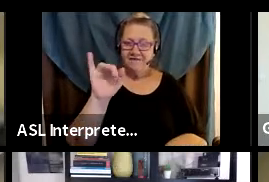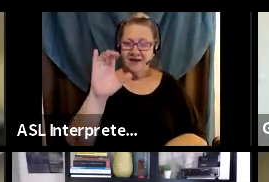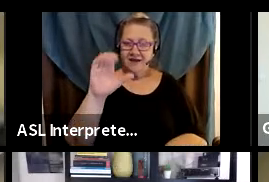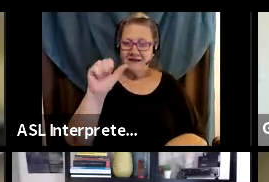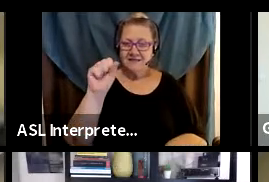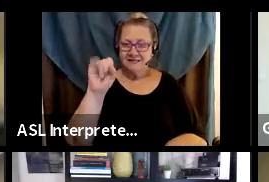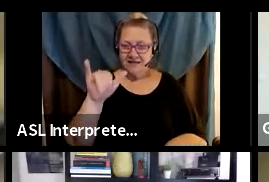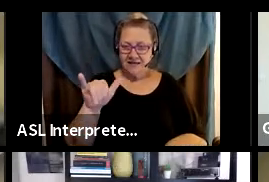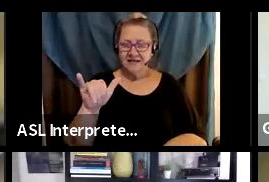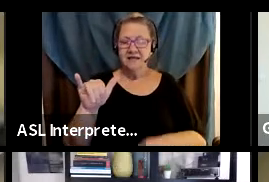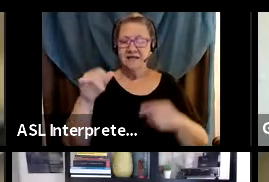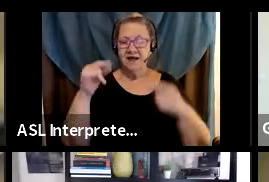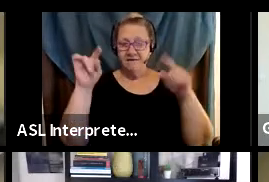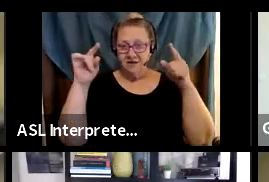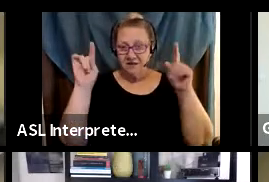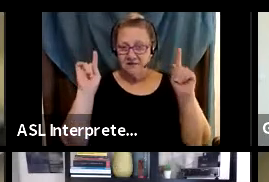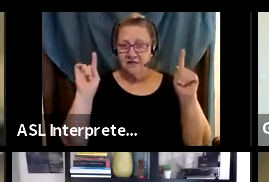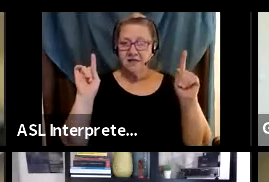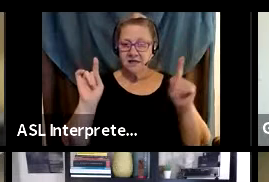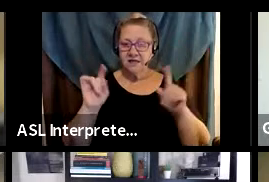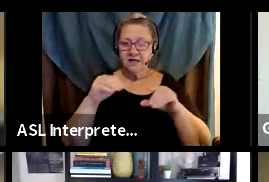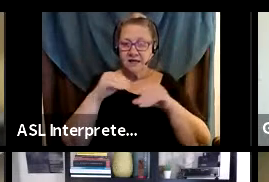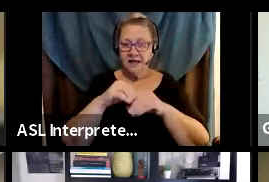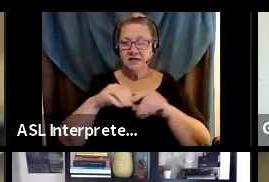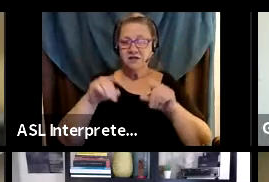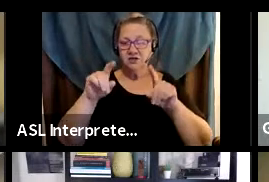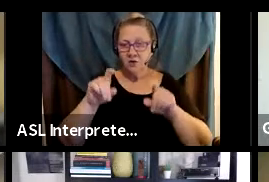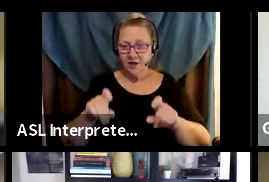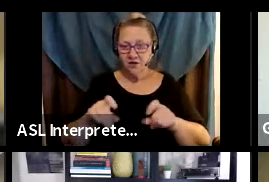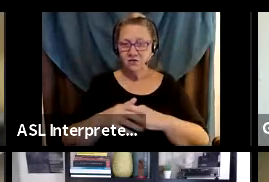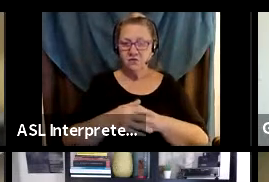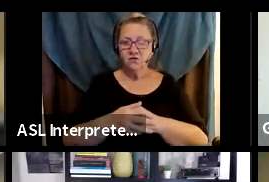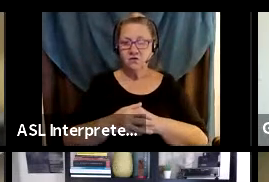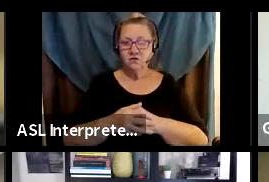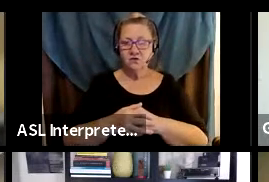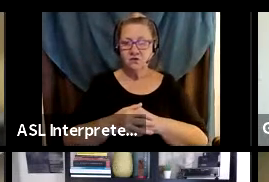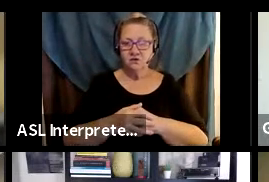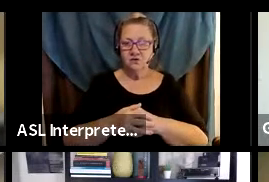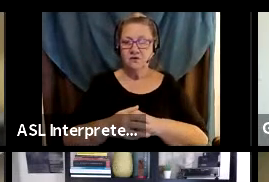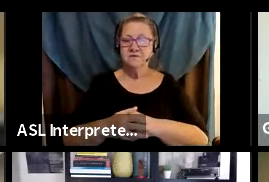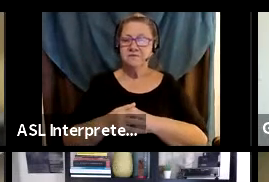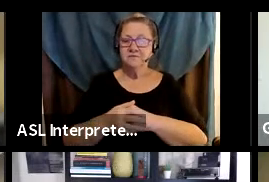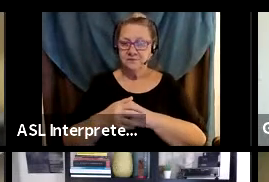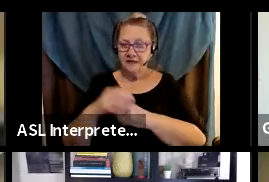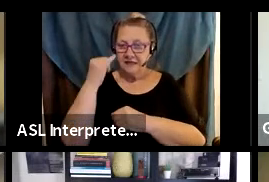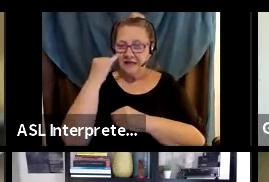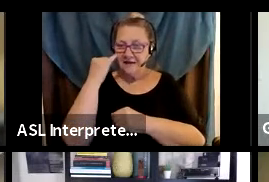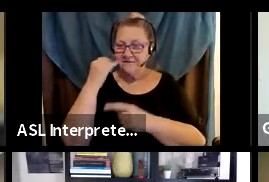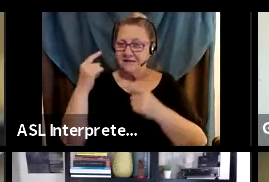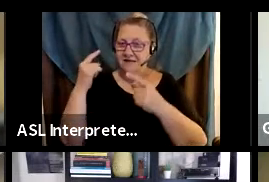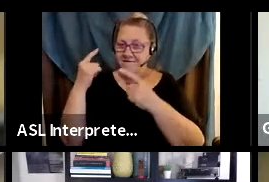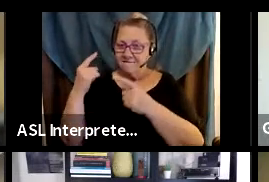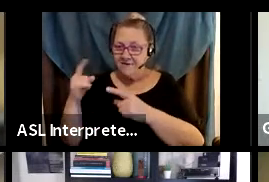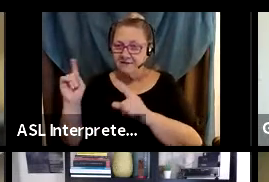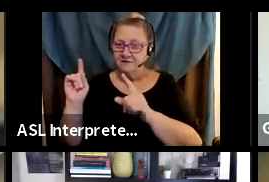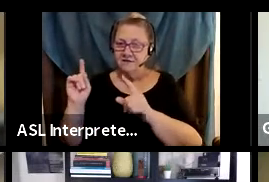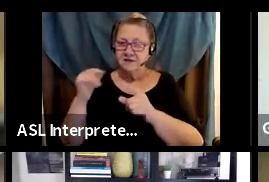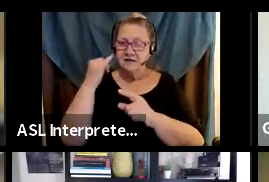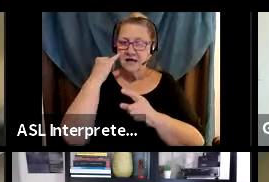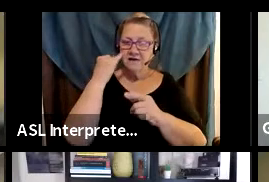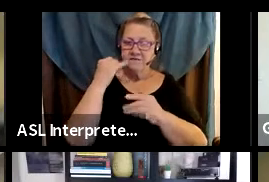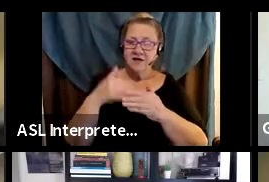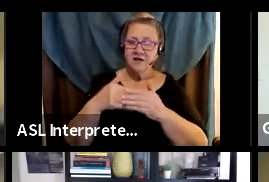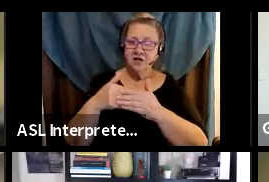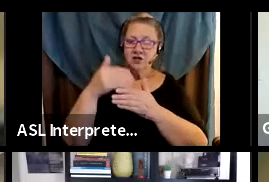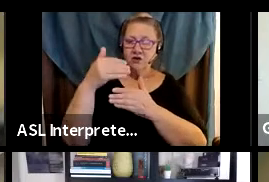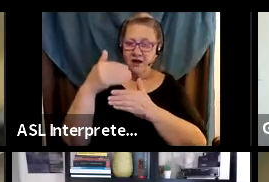trials, which are very kind of regulated and scripted. And then there's effectiveness once you're kind of post-market,